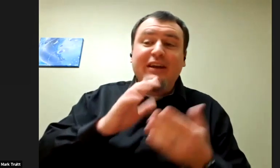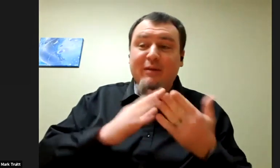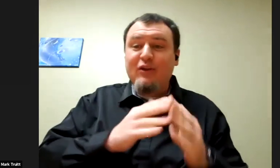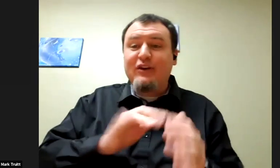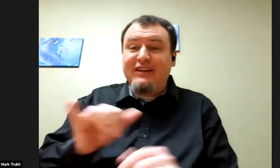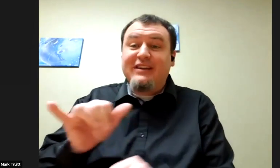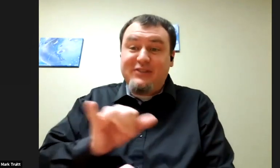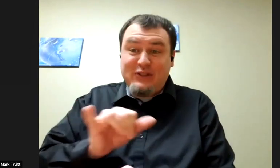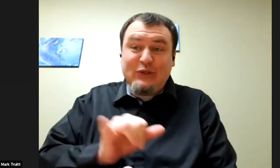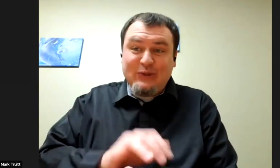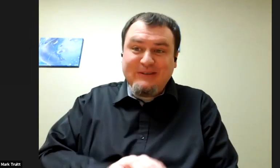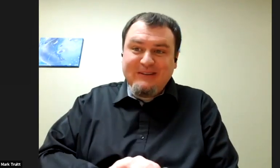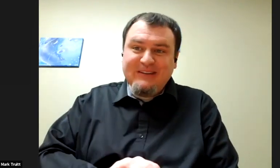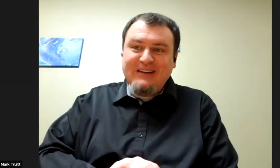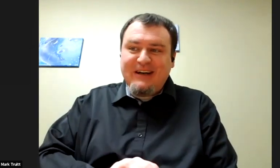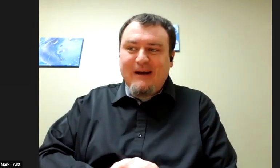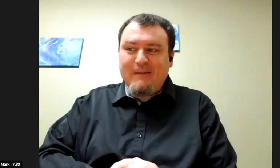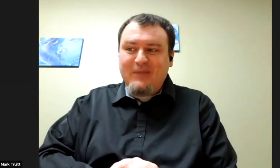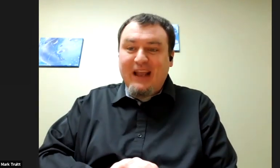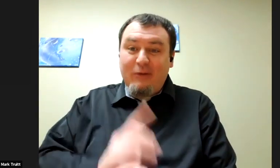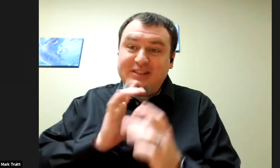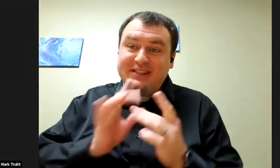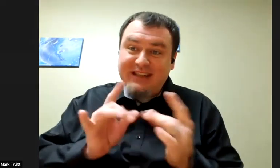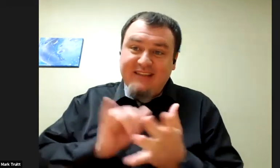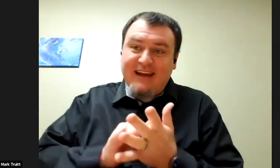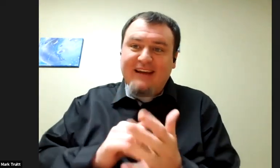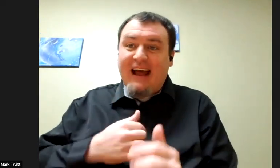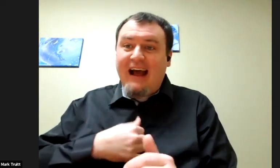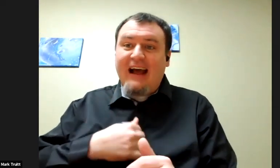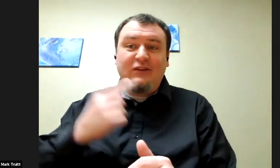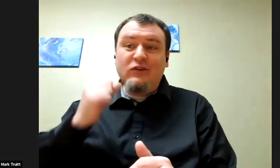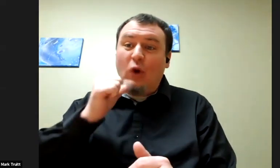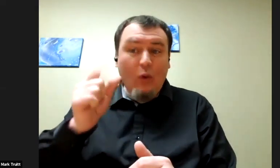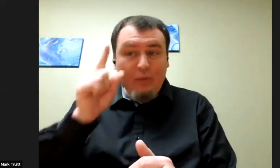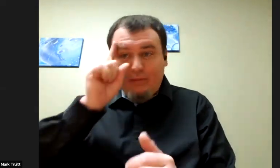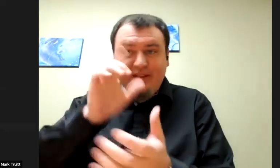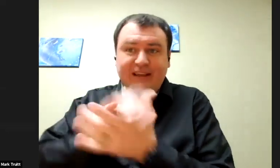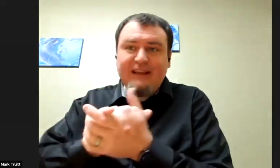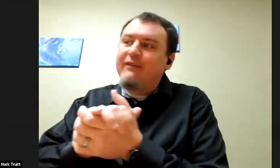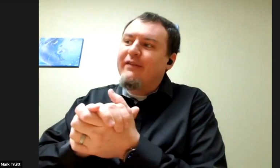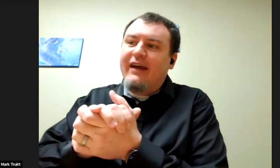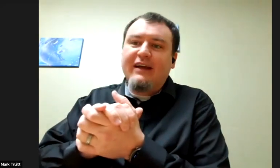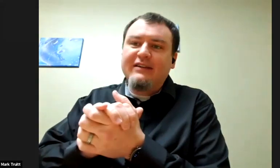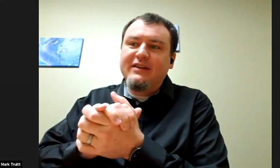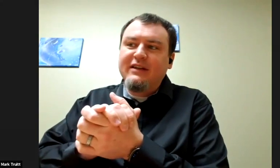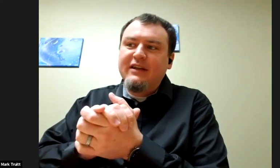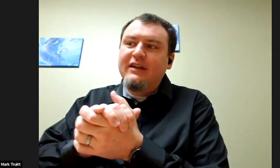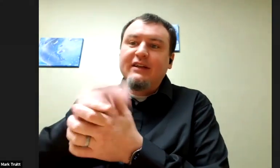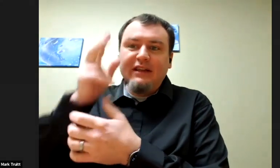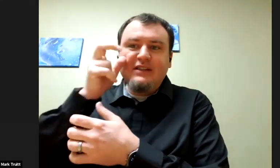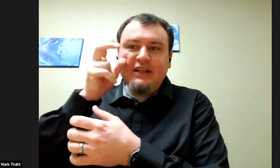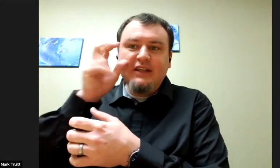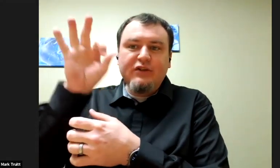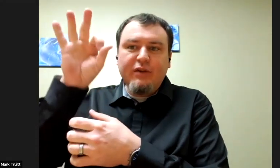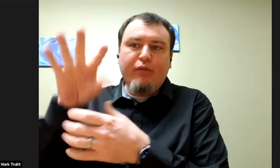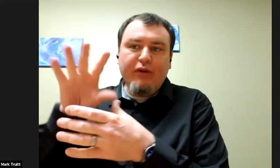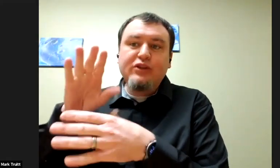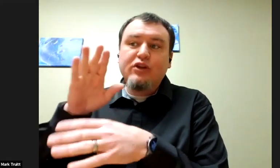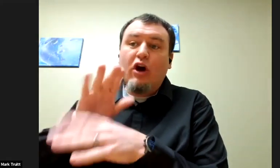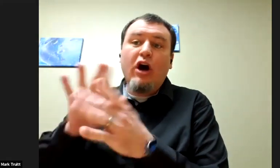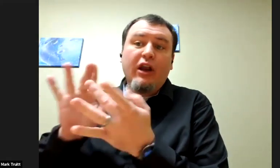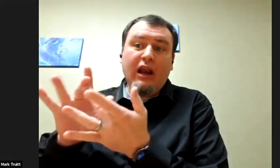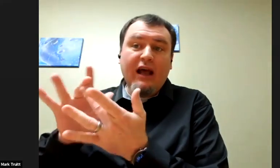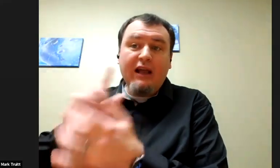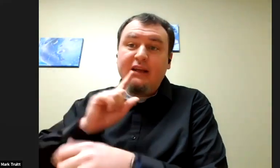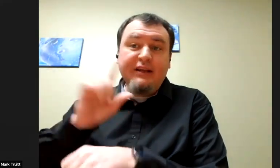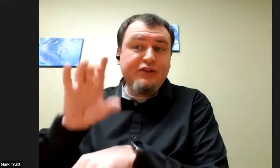the hearing community does too. I would say that. I don't believe that listening to the